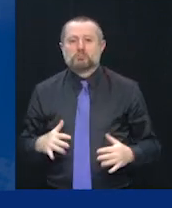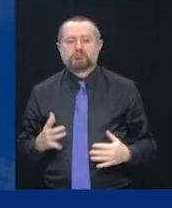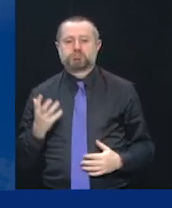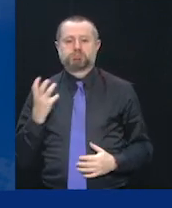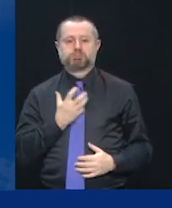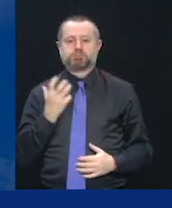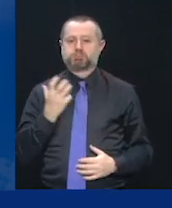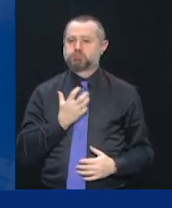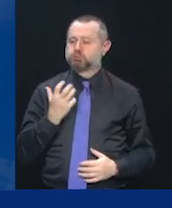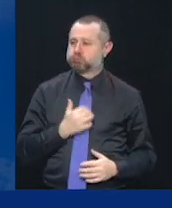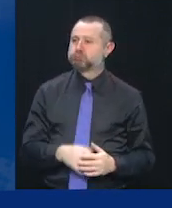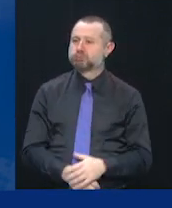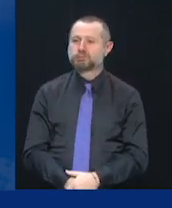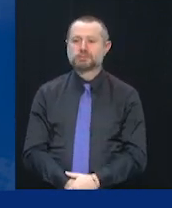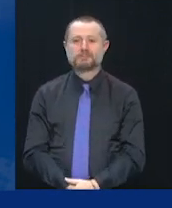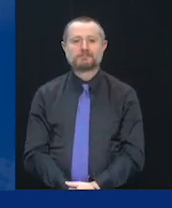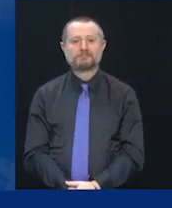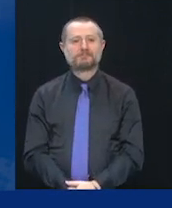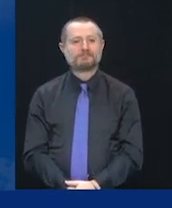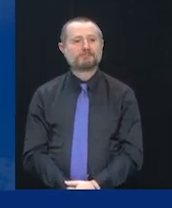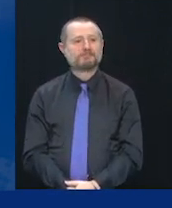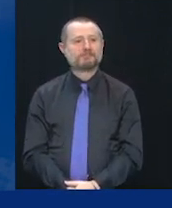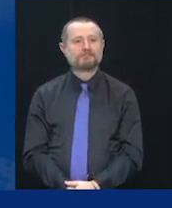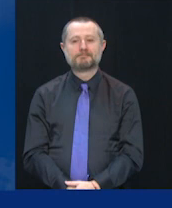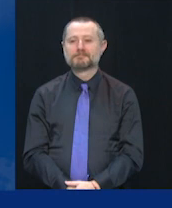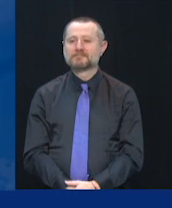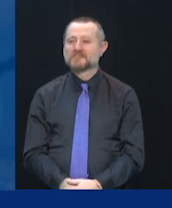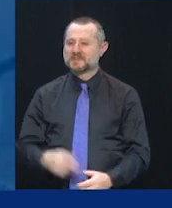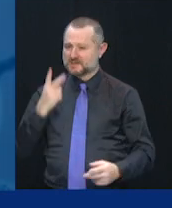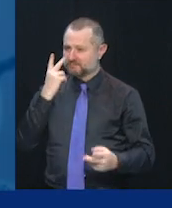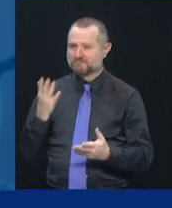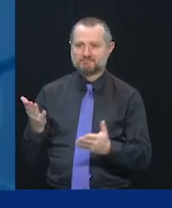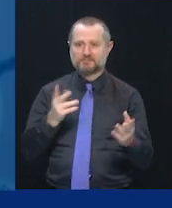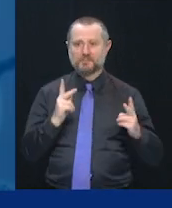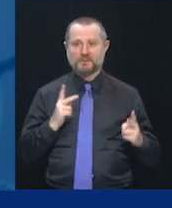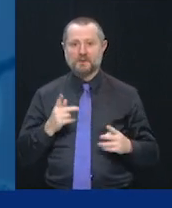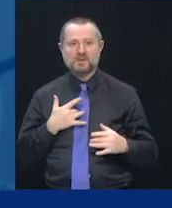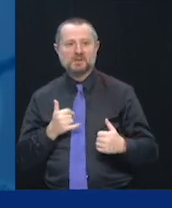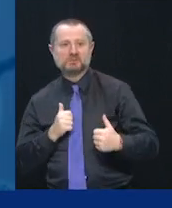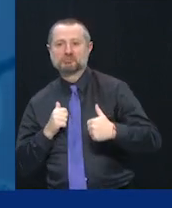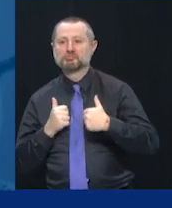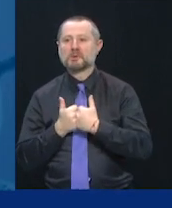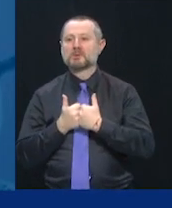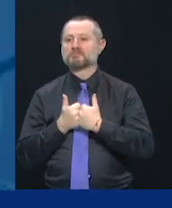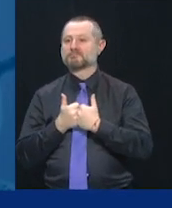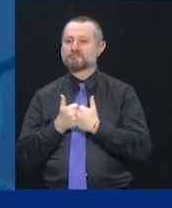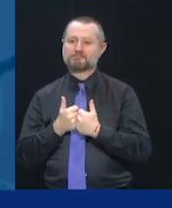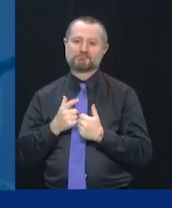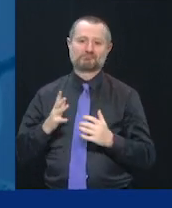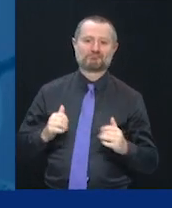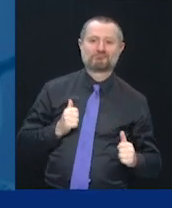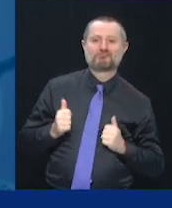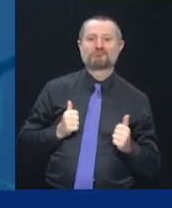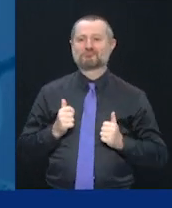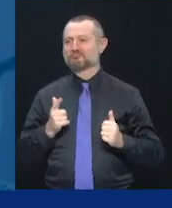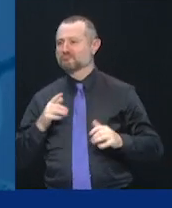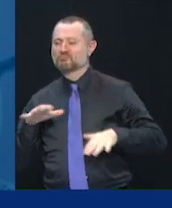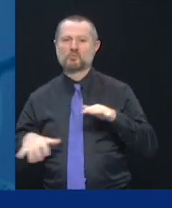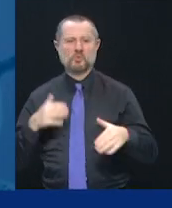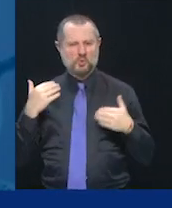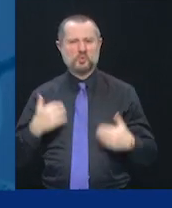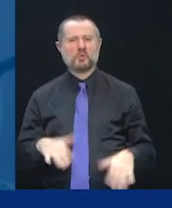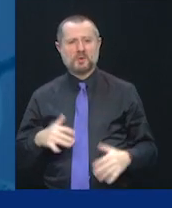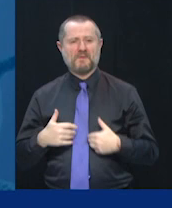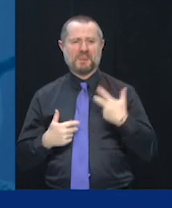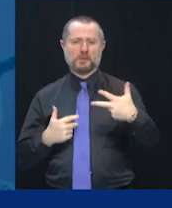And you really saw people rise to the occasion. We are working on three priorities: rebuilding